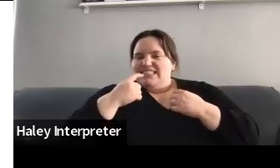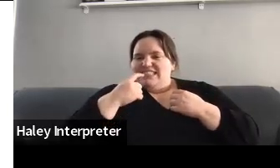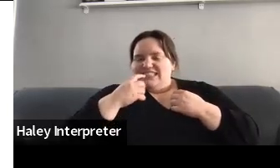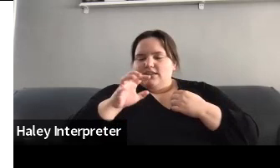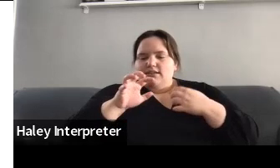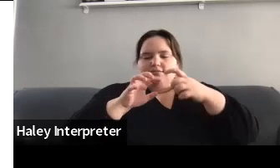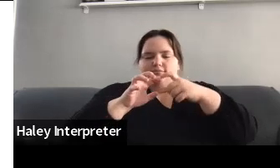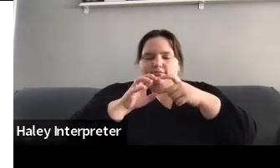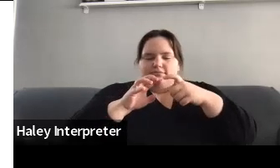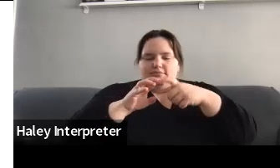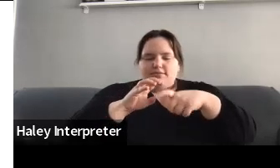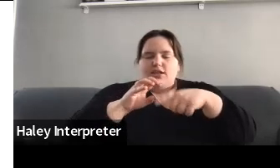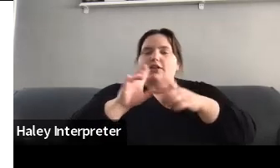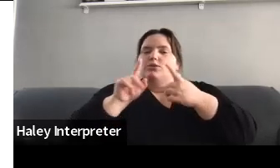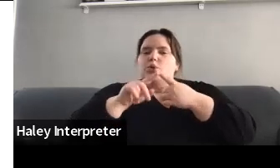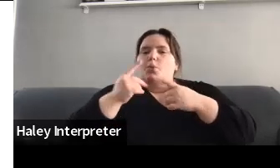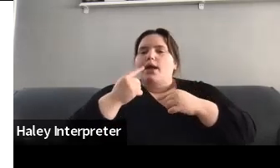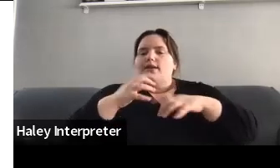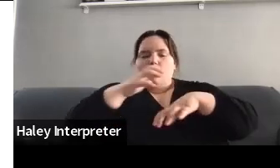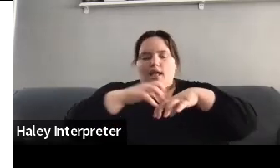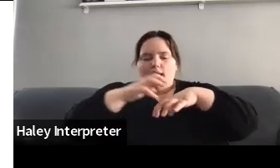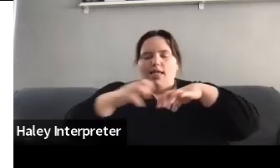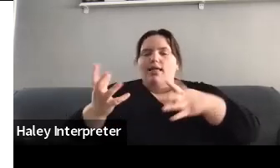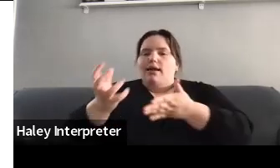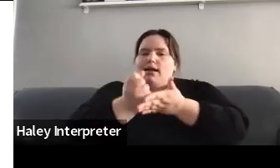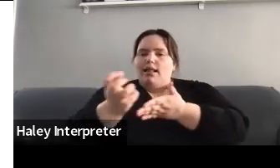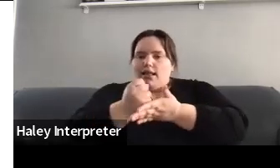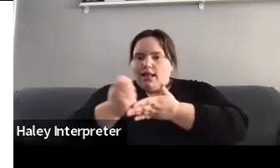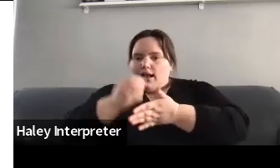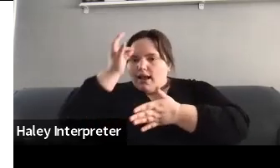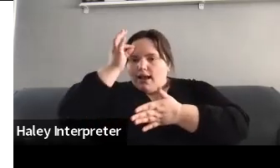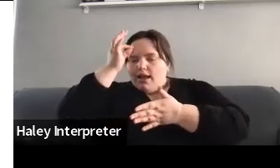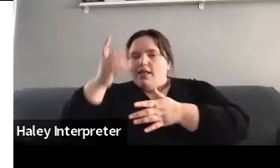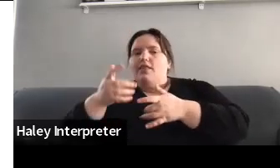collect a lot of fur, there's also a button that you can press that'll eject the fur